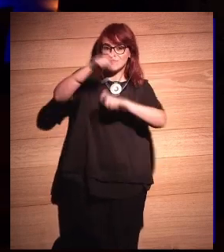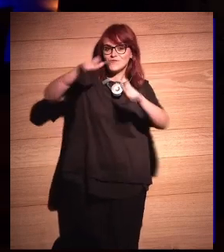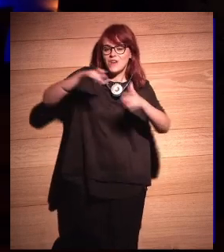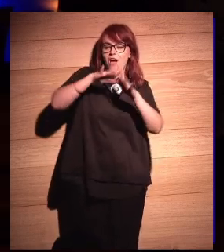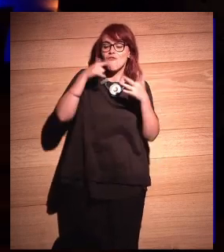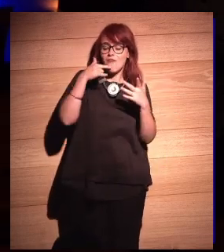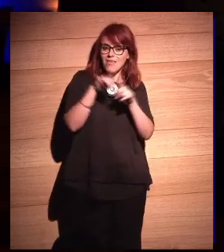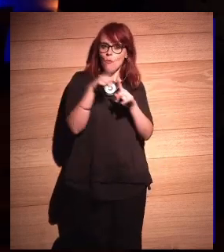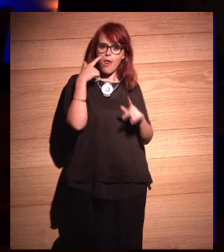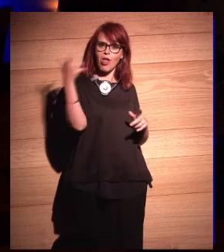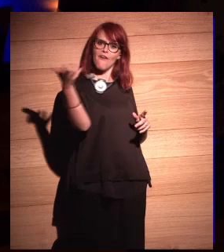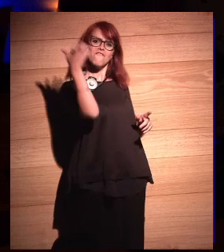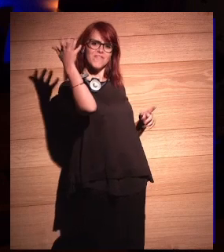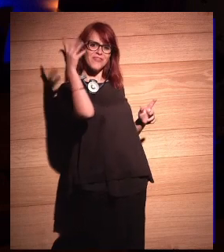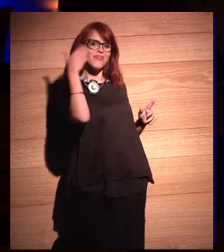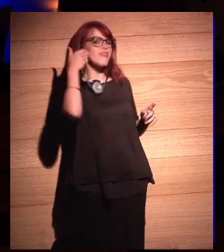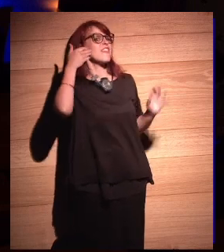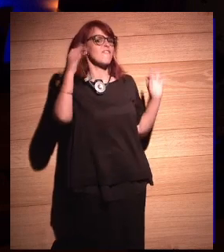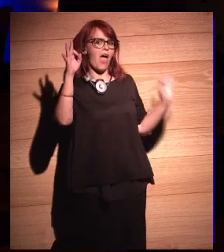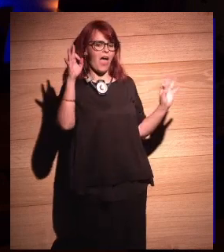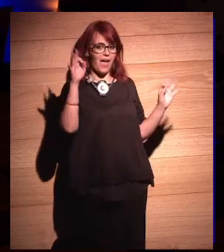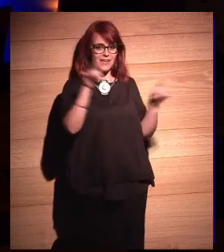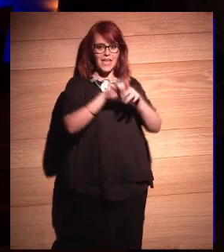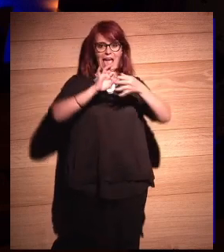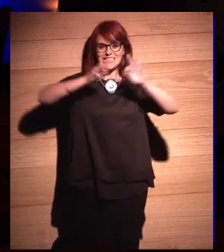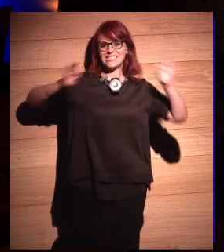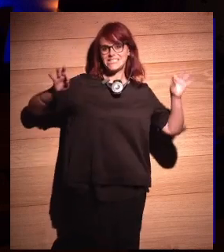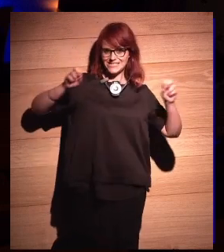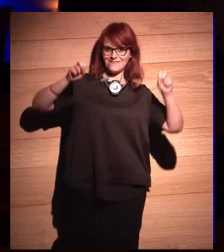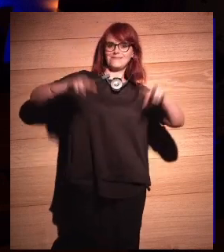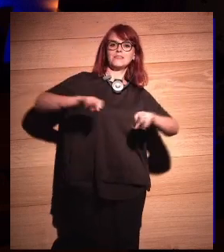I just want to check one thing, and